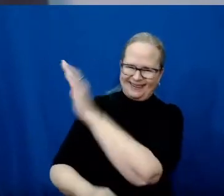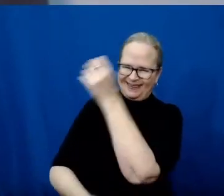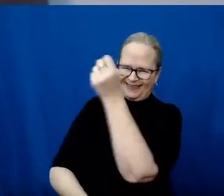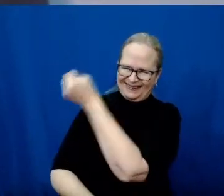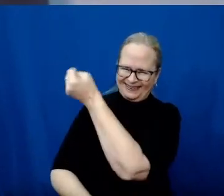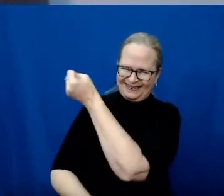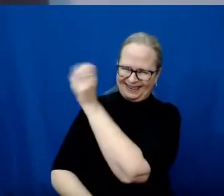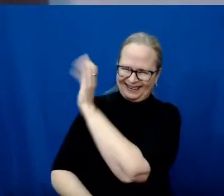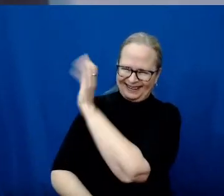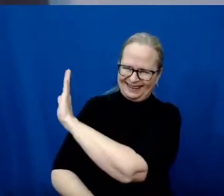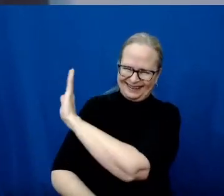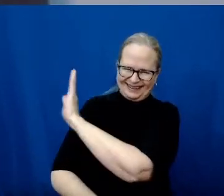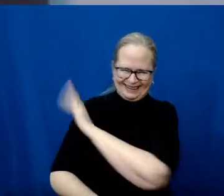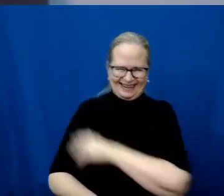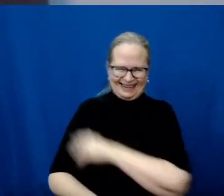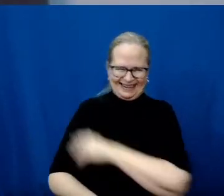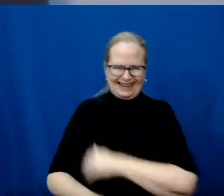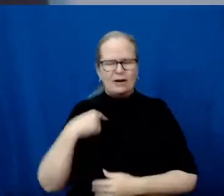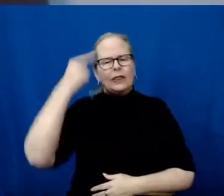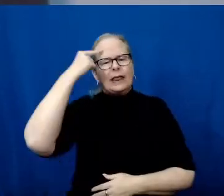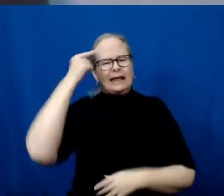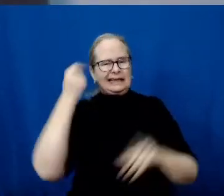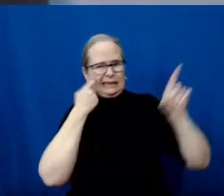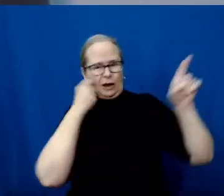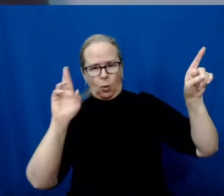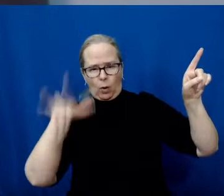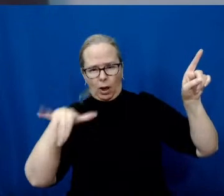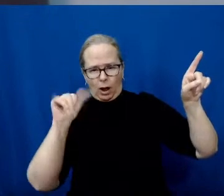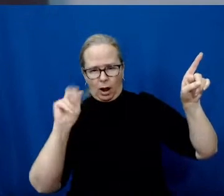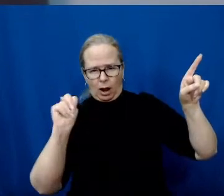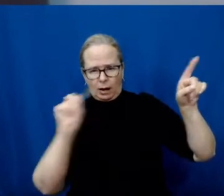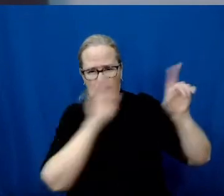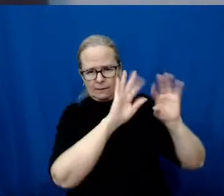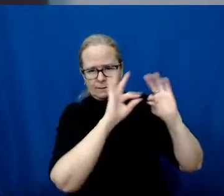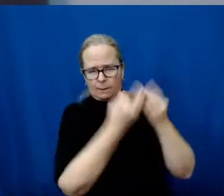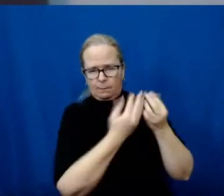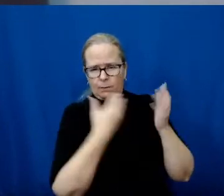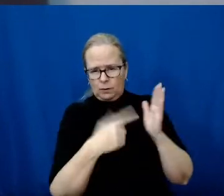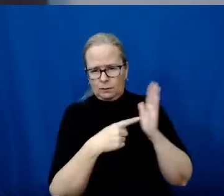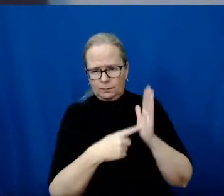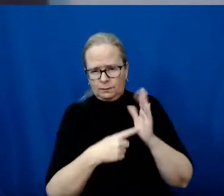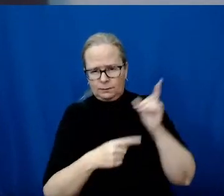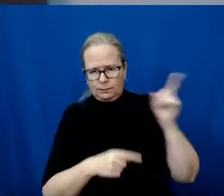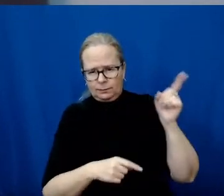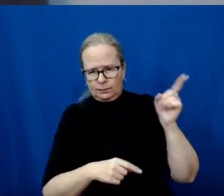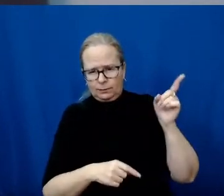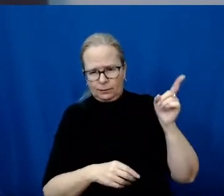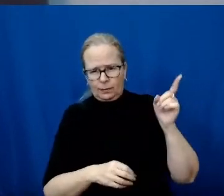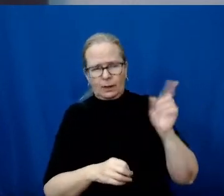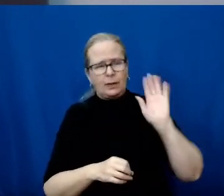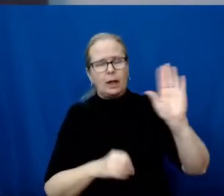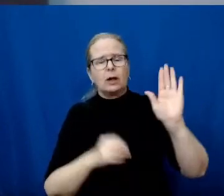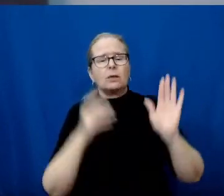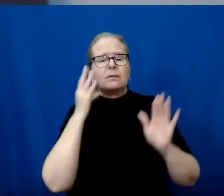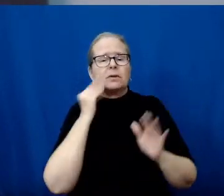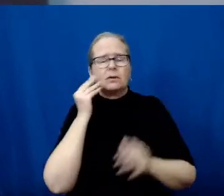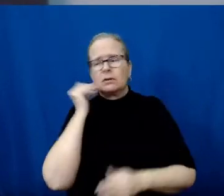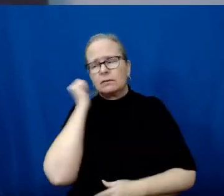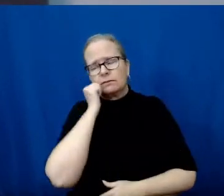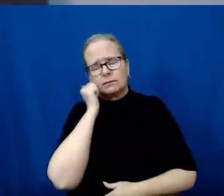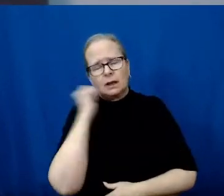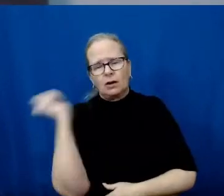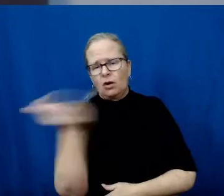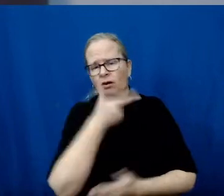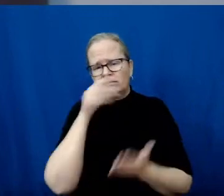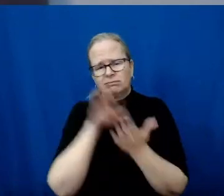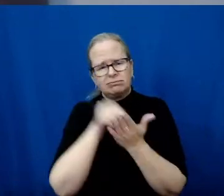that was to get into a state where this is a learning experience for everybody and that you aren't helpless. There are things that you